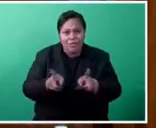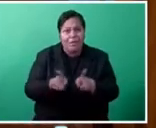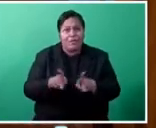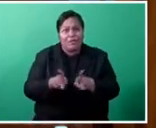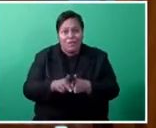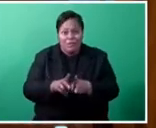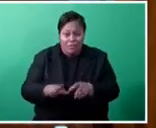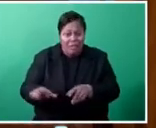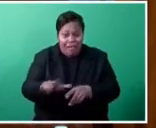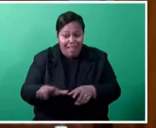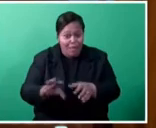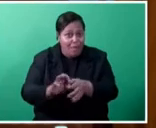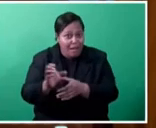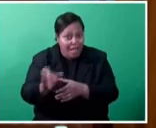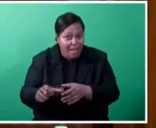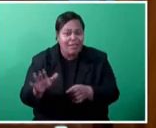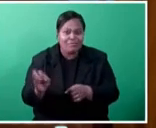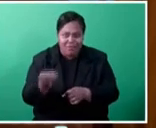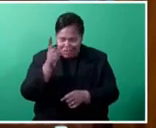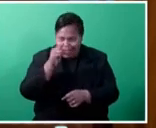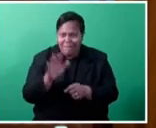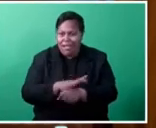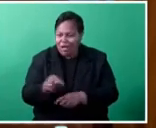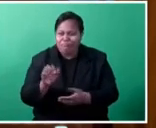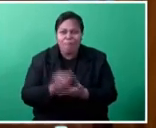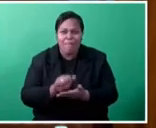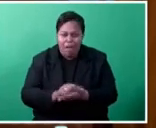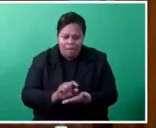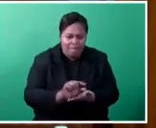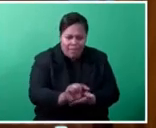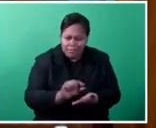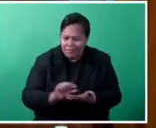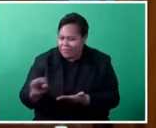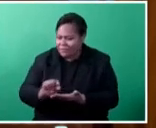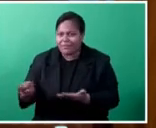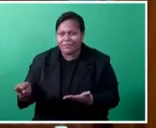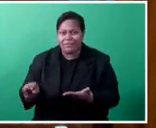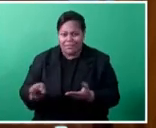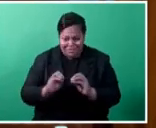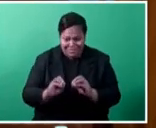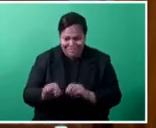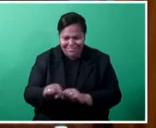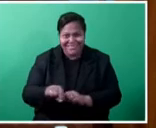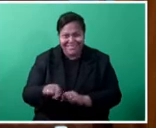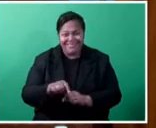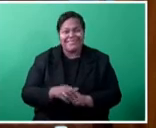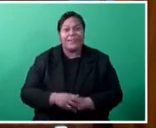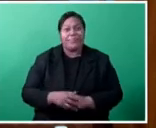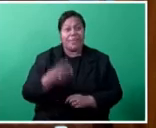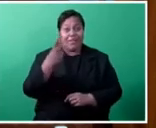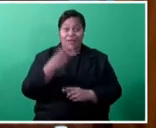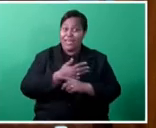landowning units to create locally appropriate investment solutions and tangible results that last. The 3-day